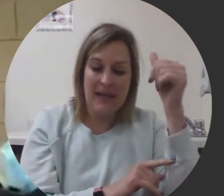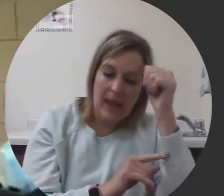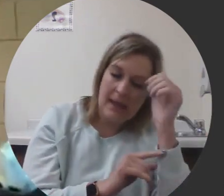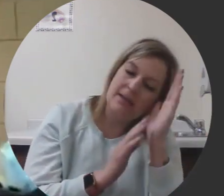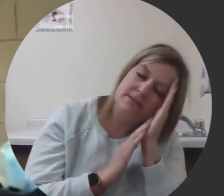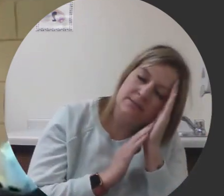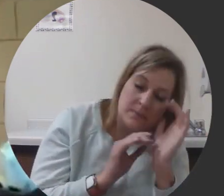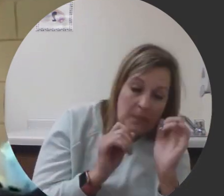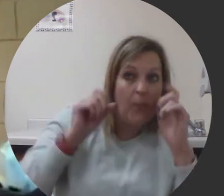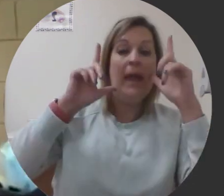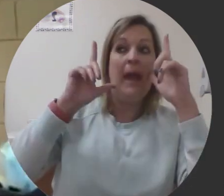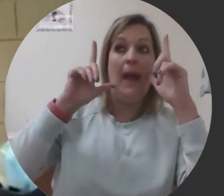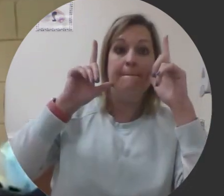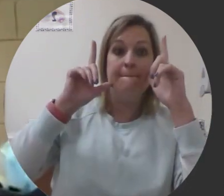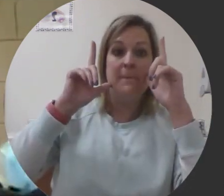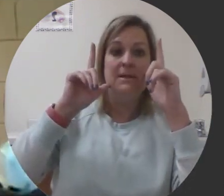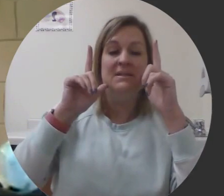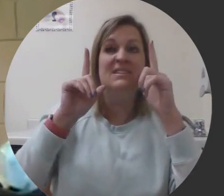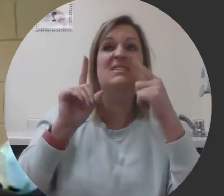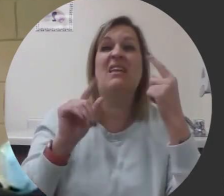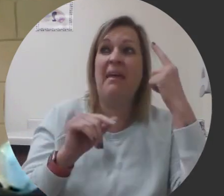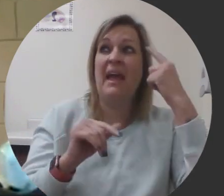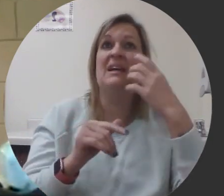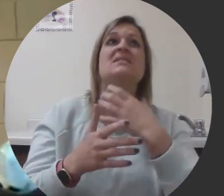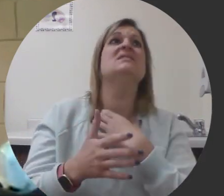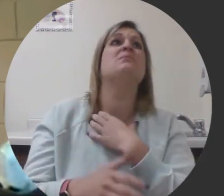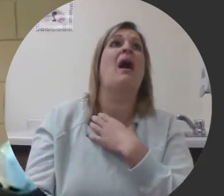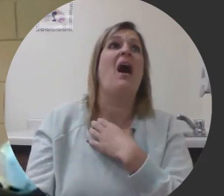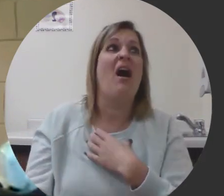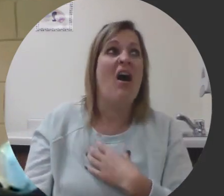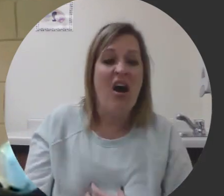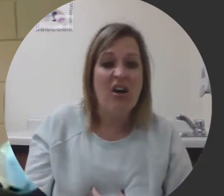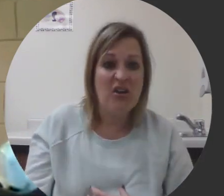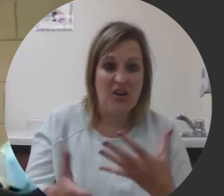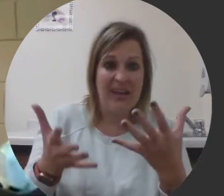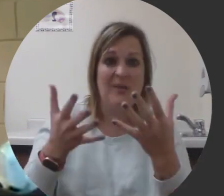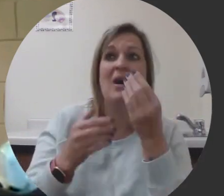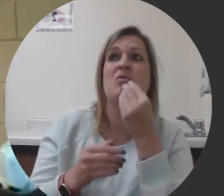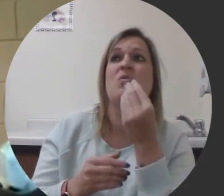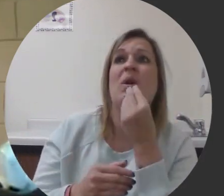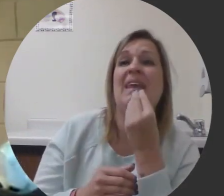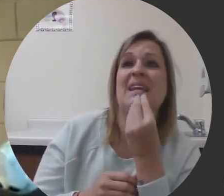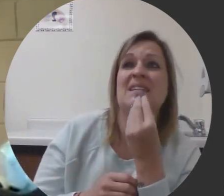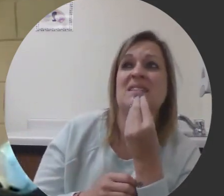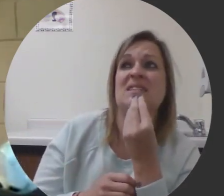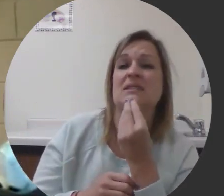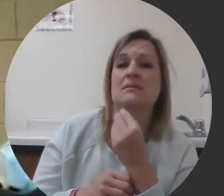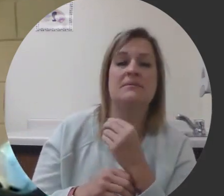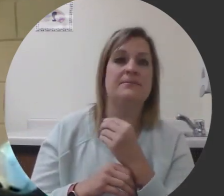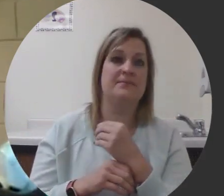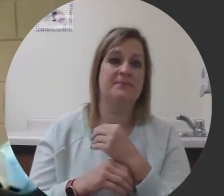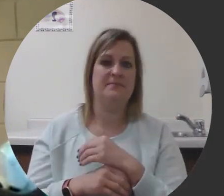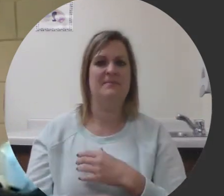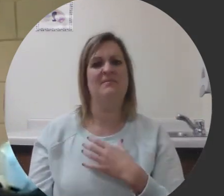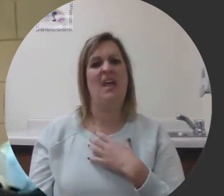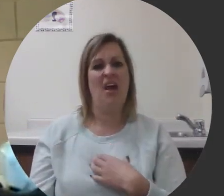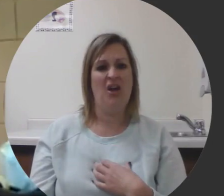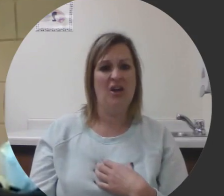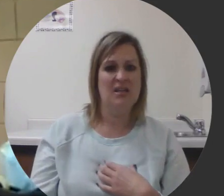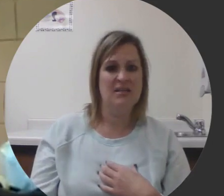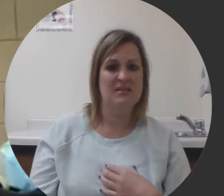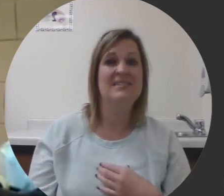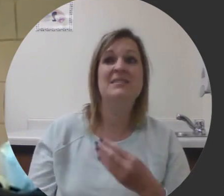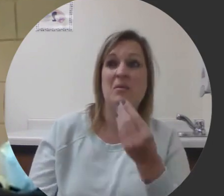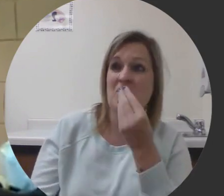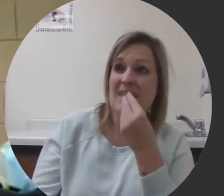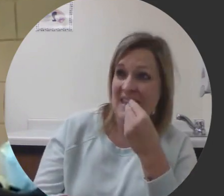woke from the deepest of sleeps with his mind instantly tuned to his chief pleasure in life. I'm hungry, said Angus. Is